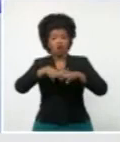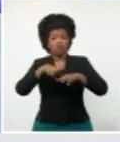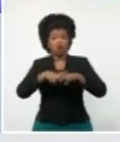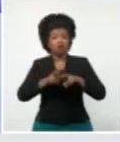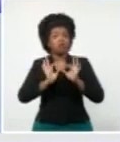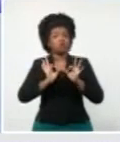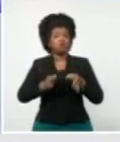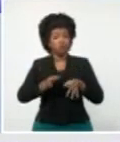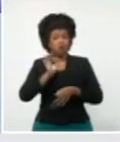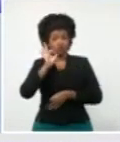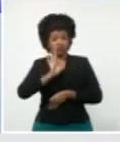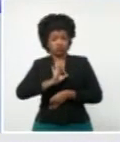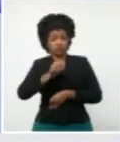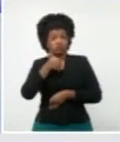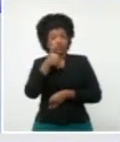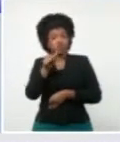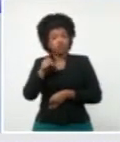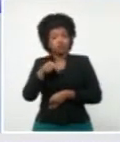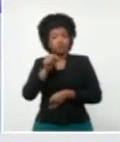0.23.